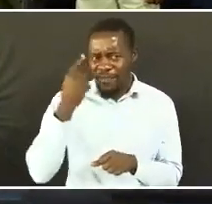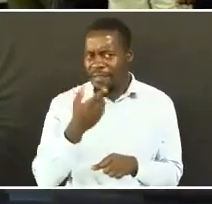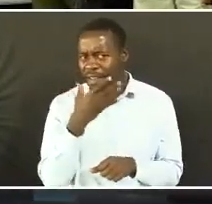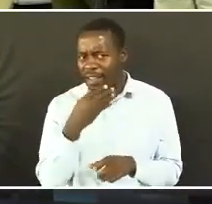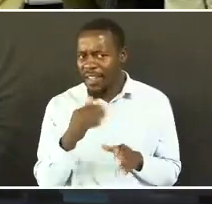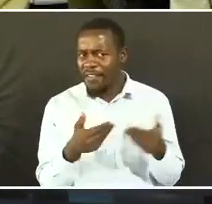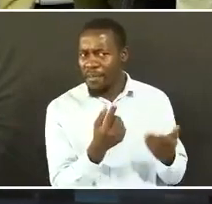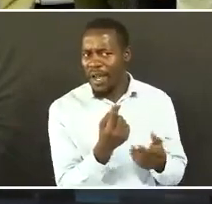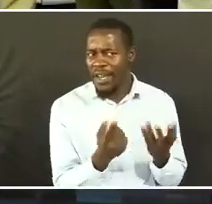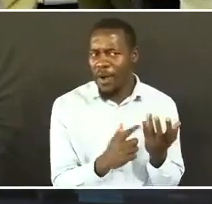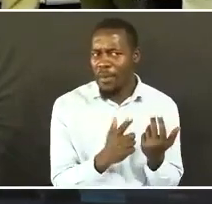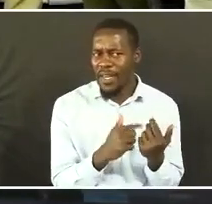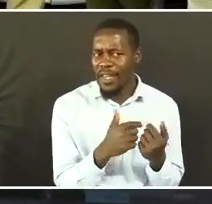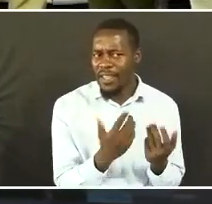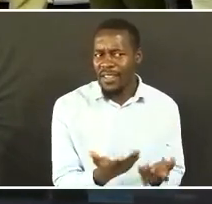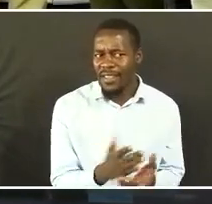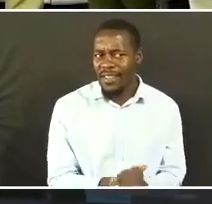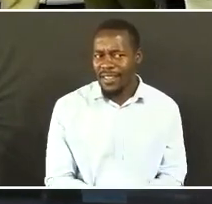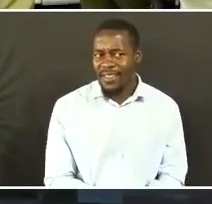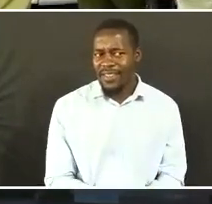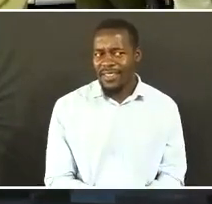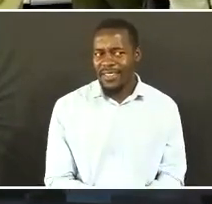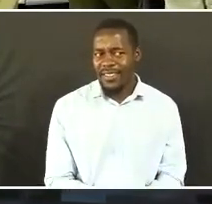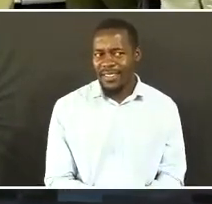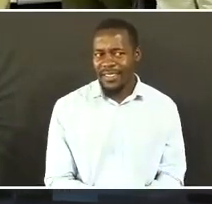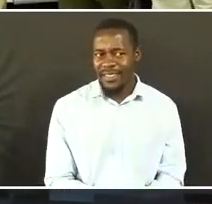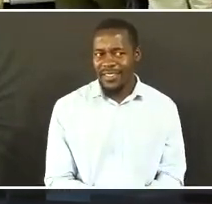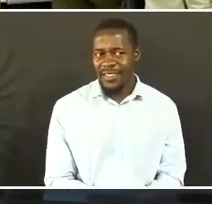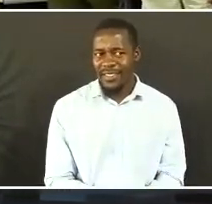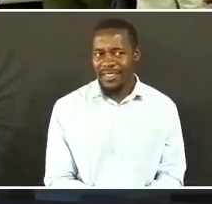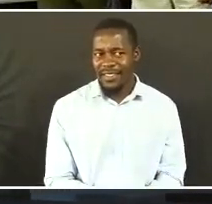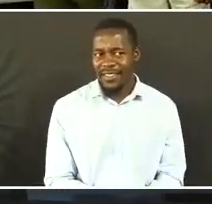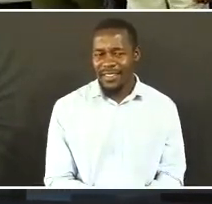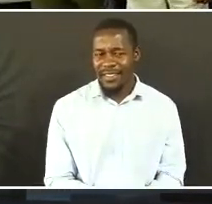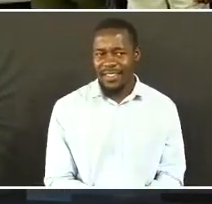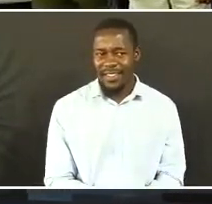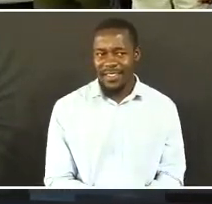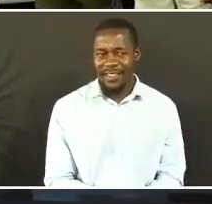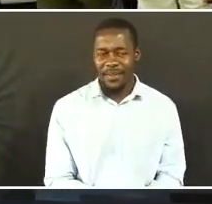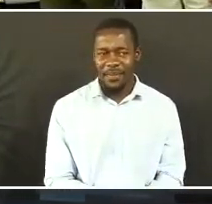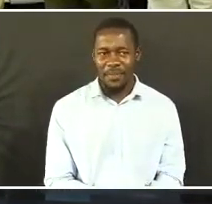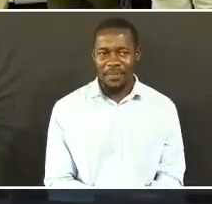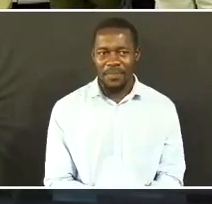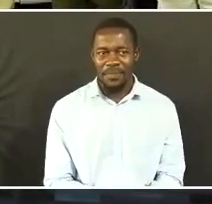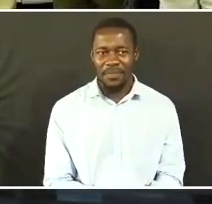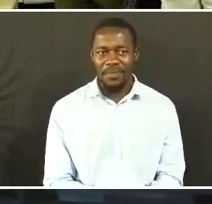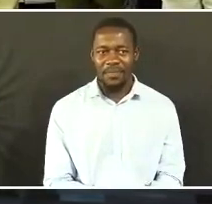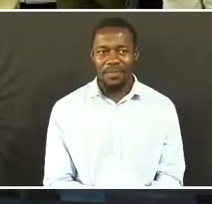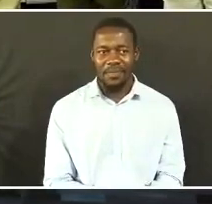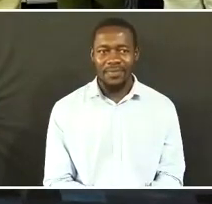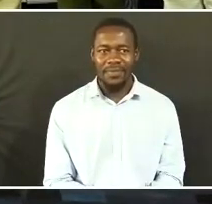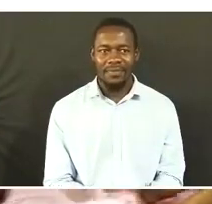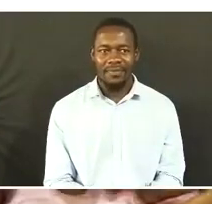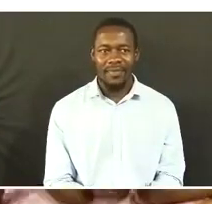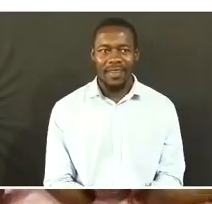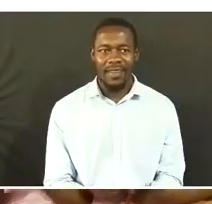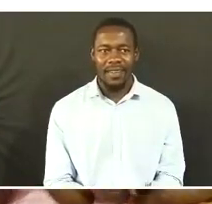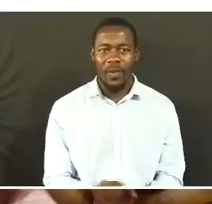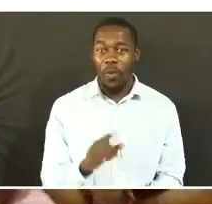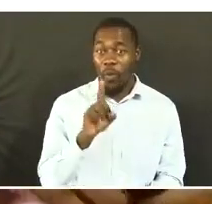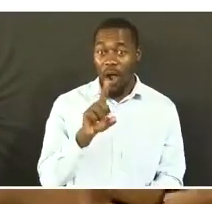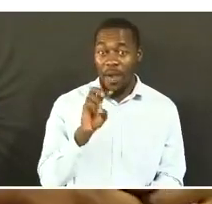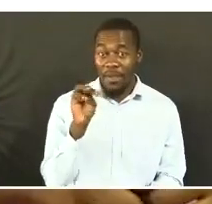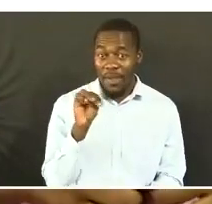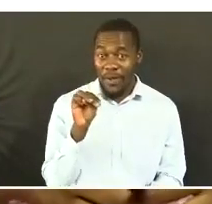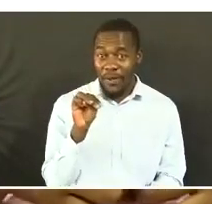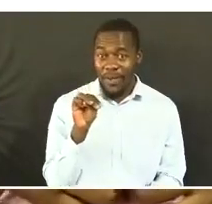this was in millions? How much money do you think he went with to Colombia or Mombasa in millions?